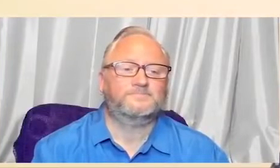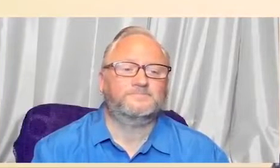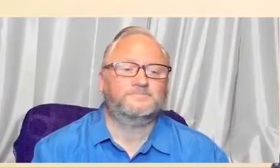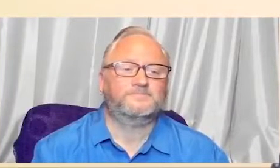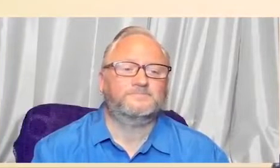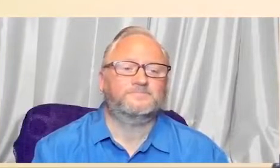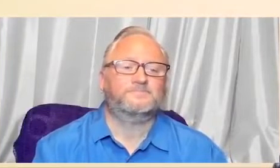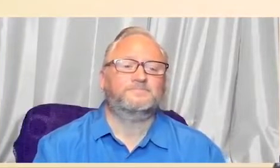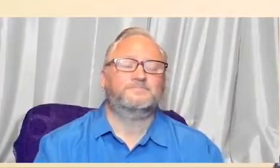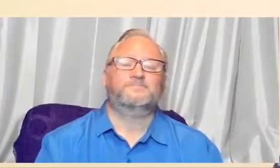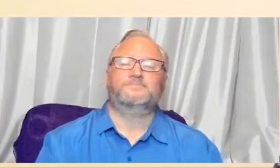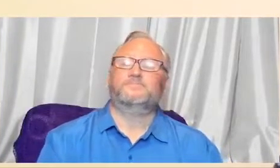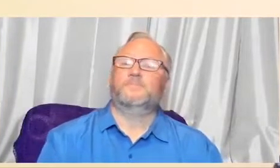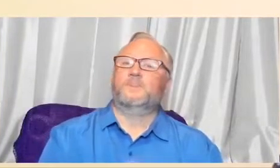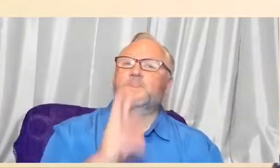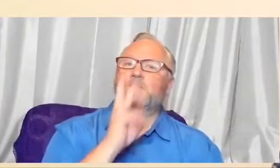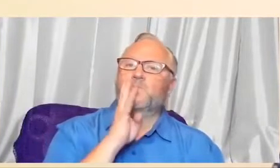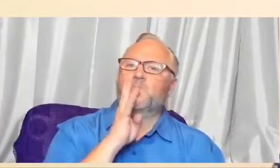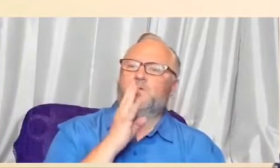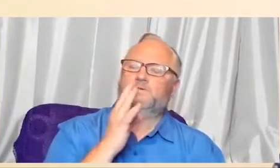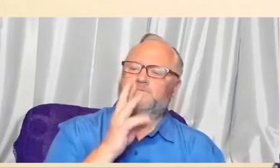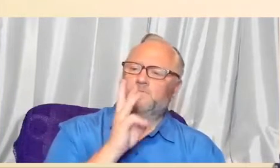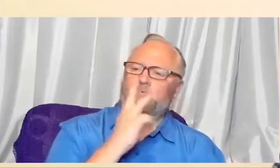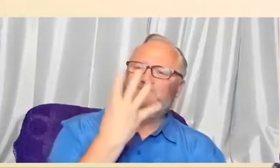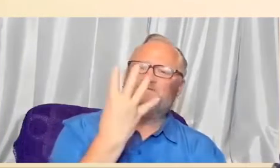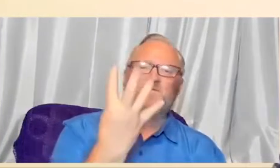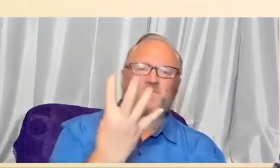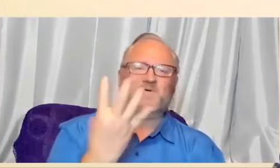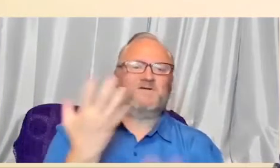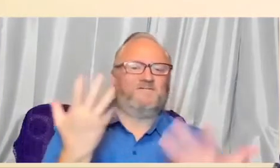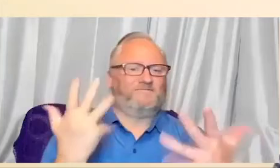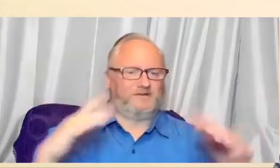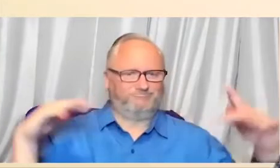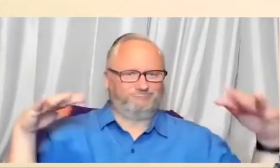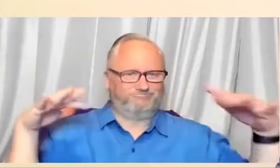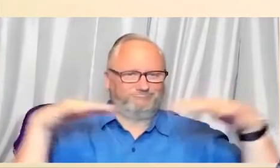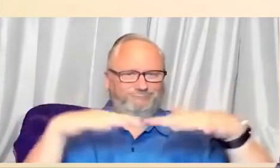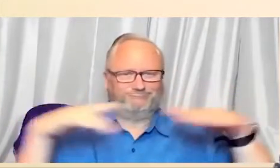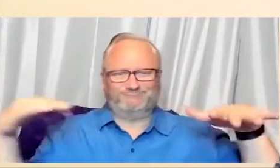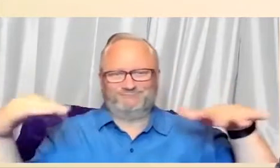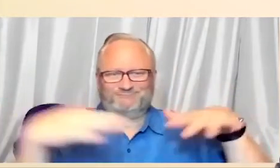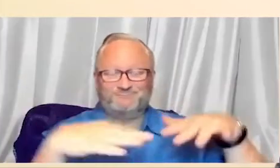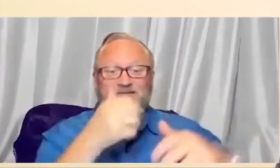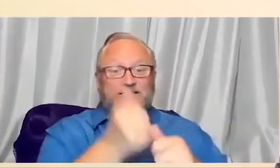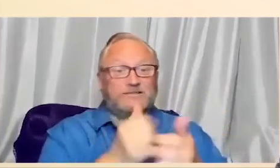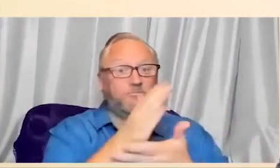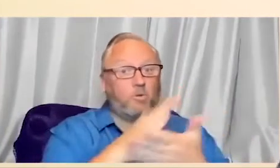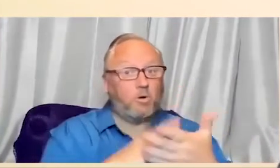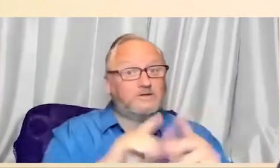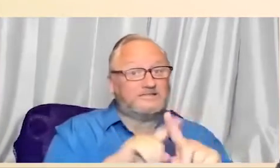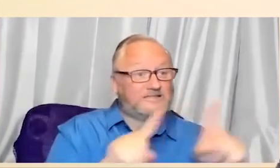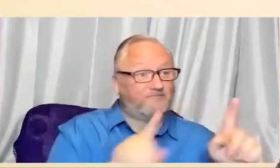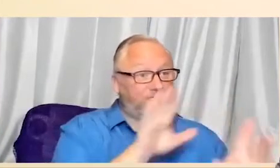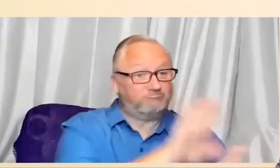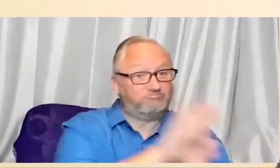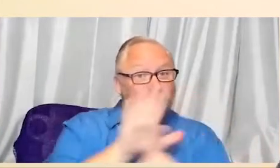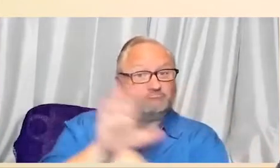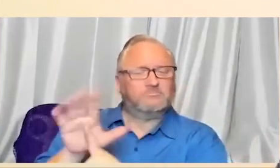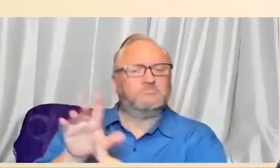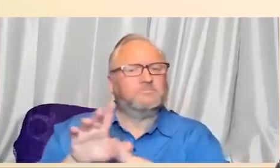the four waters had been woven together. Each strand, different in its own right, still remained, but created something